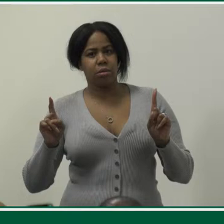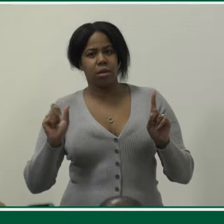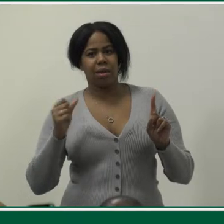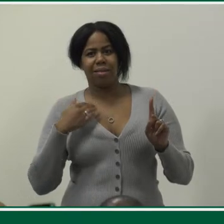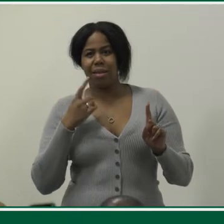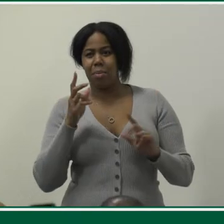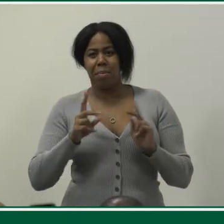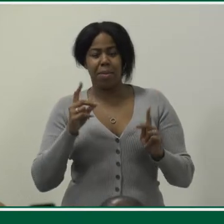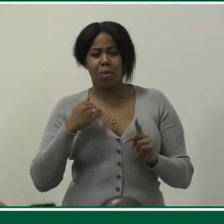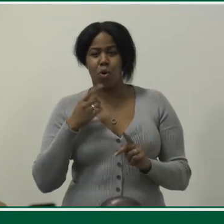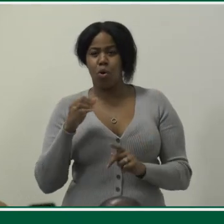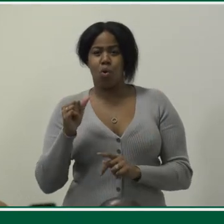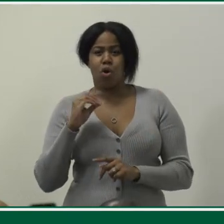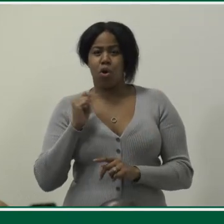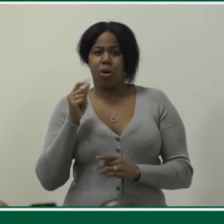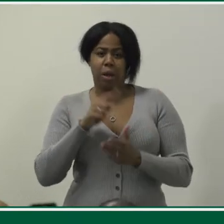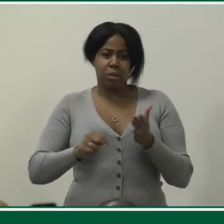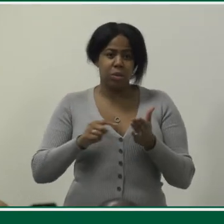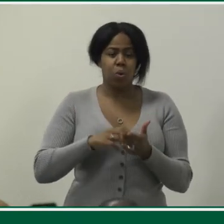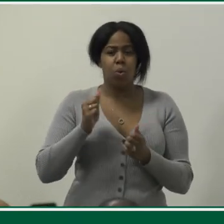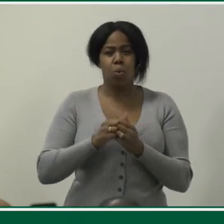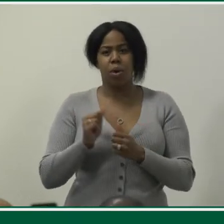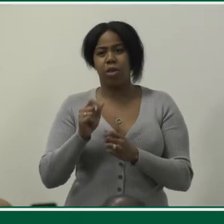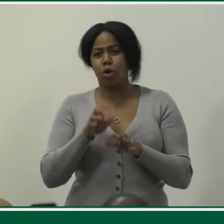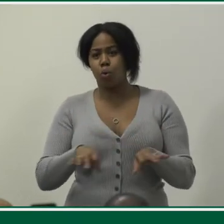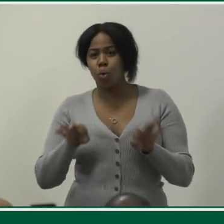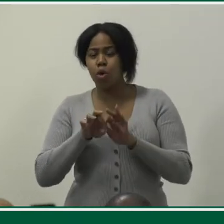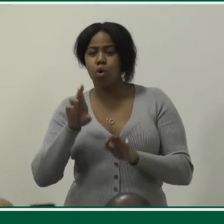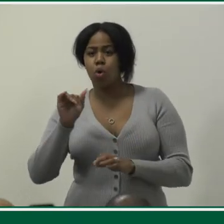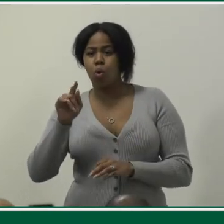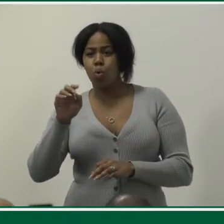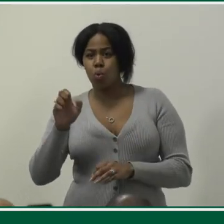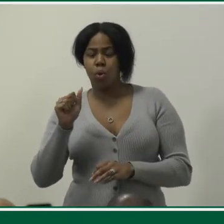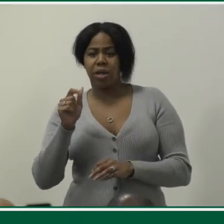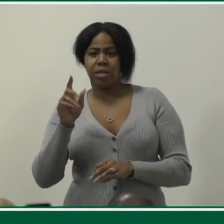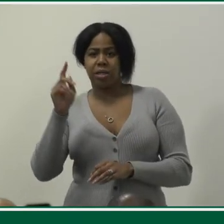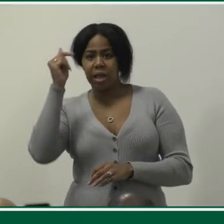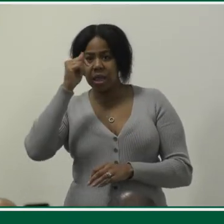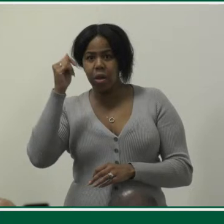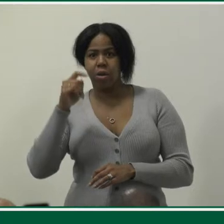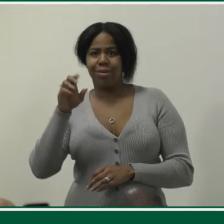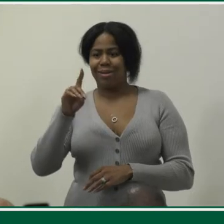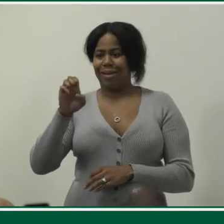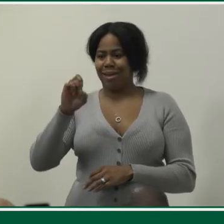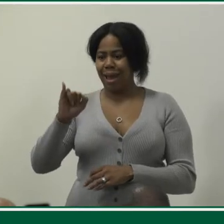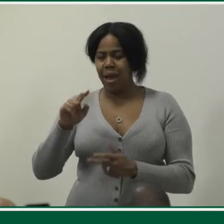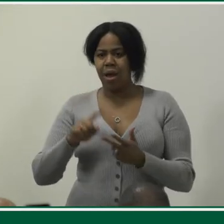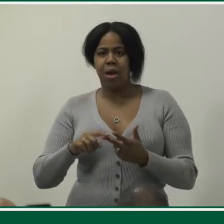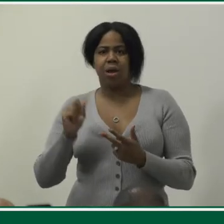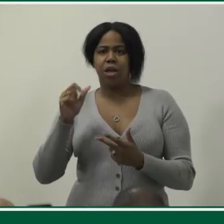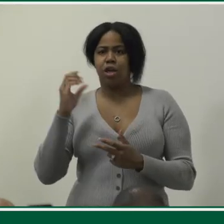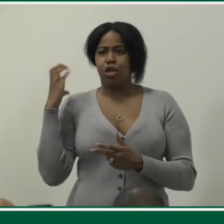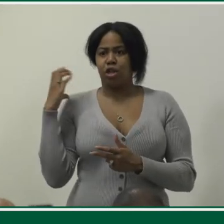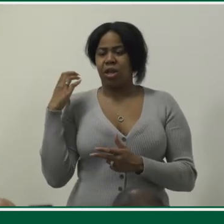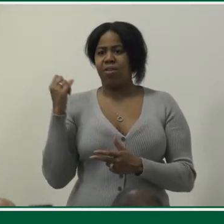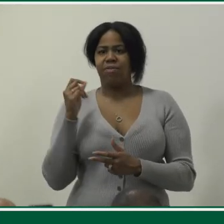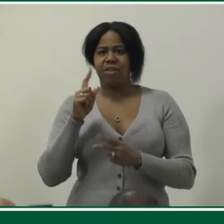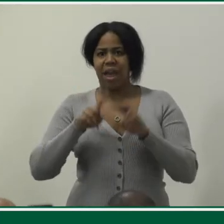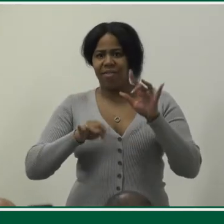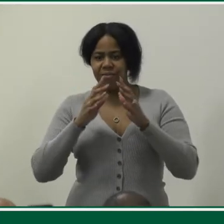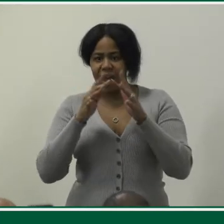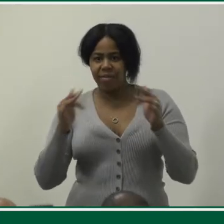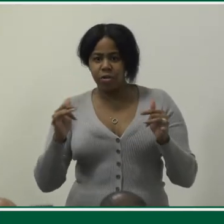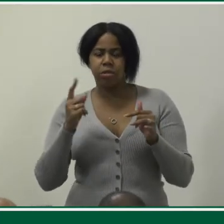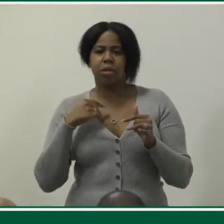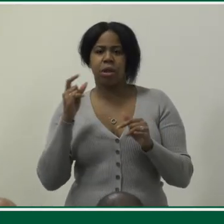studies, critical race theory, DEI in general, chief diversity officers or senior diversity officers. And